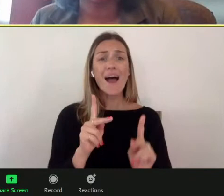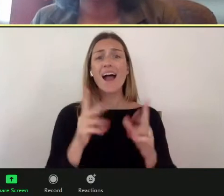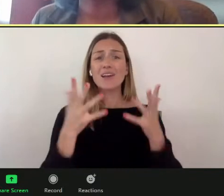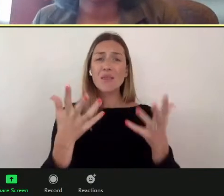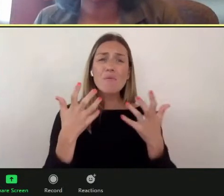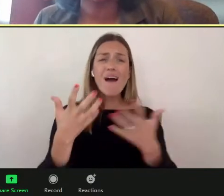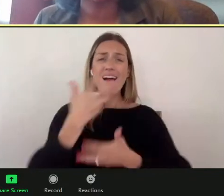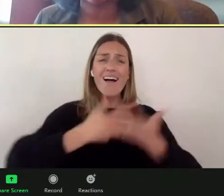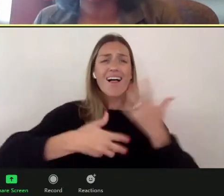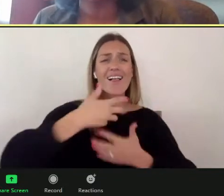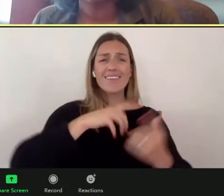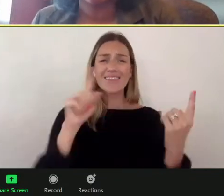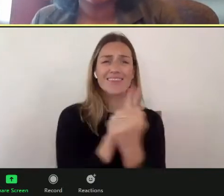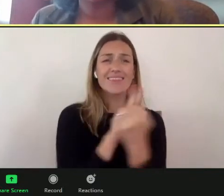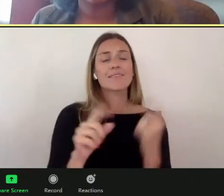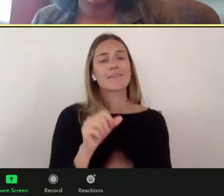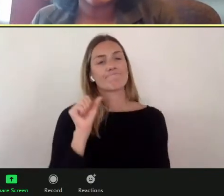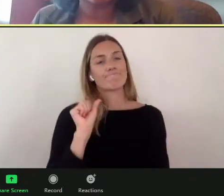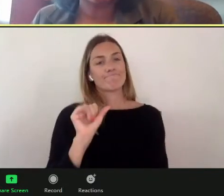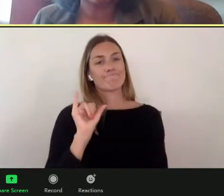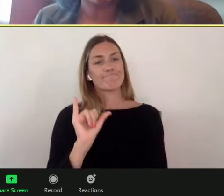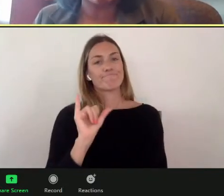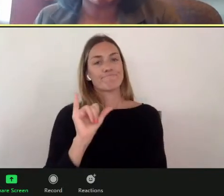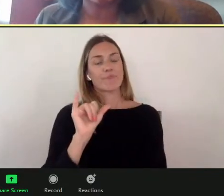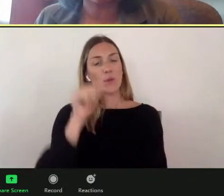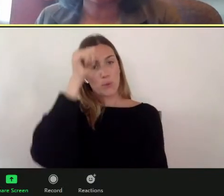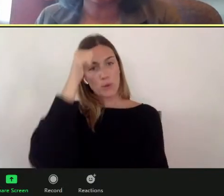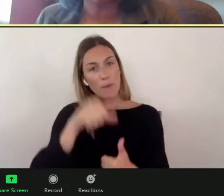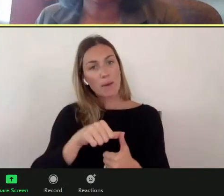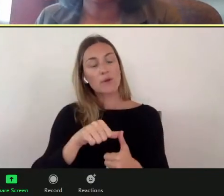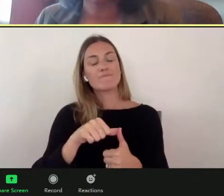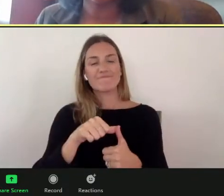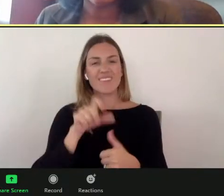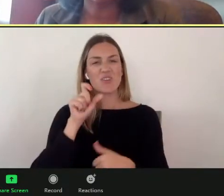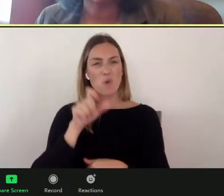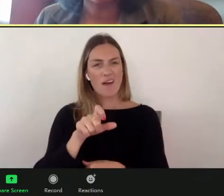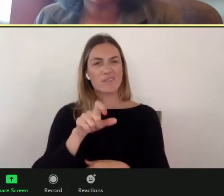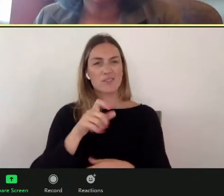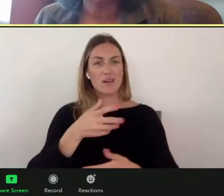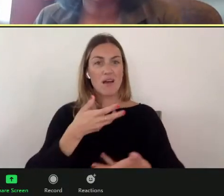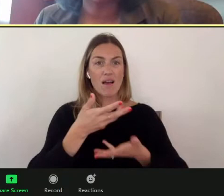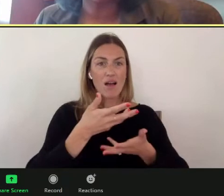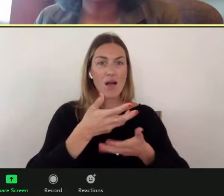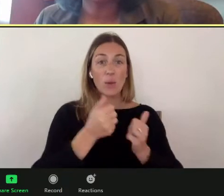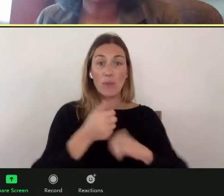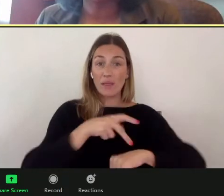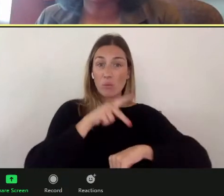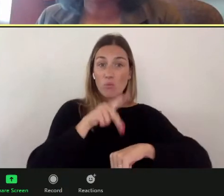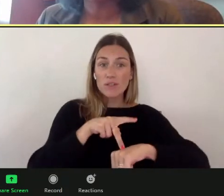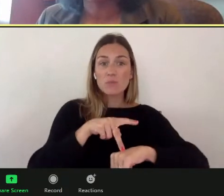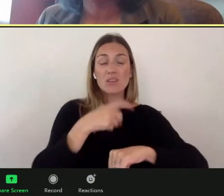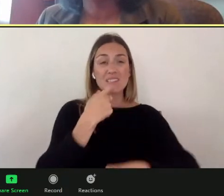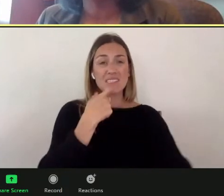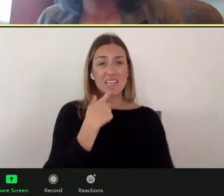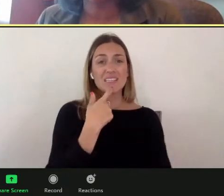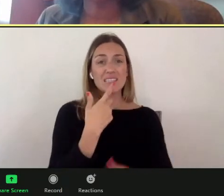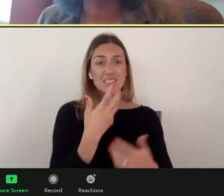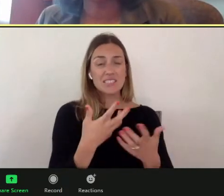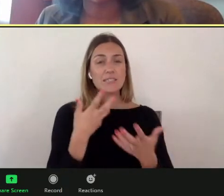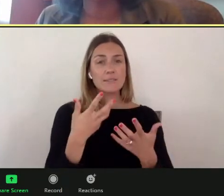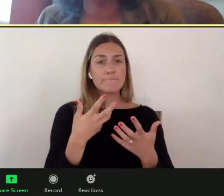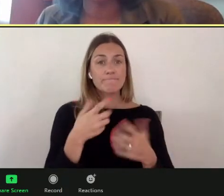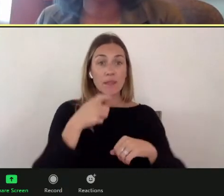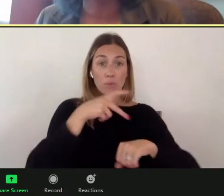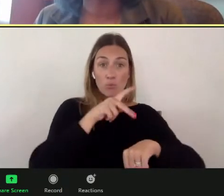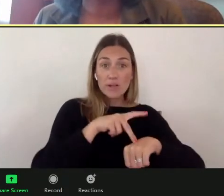another. So it is a constant reminder as we're in classrooms and we're working with principals, we see often that principals and